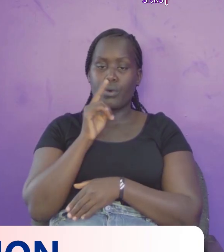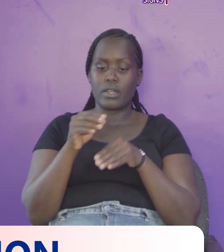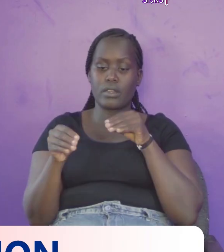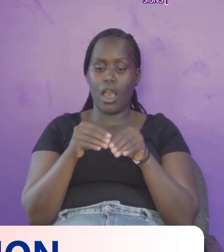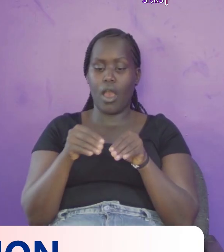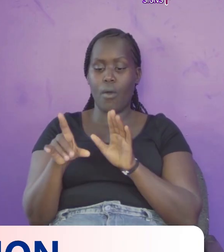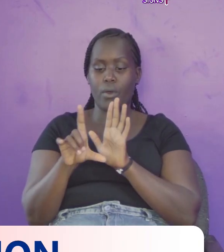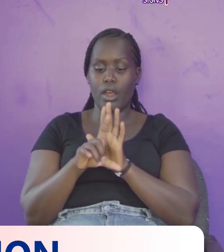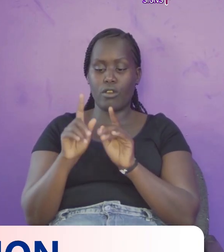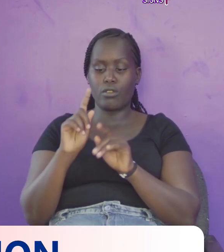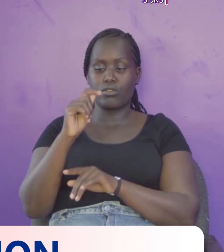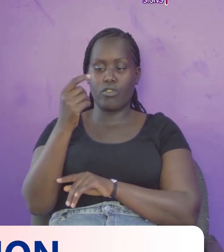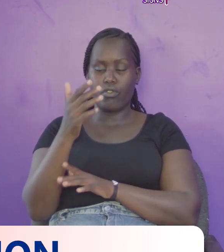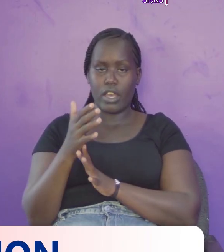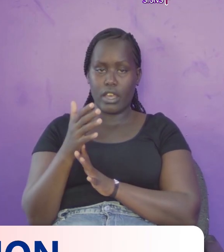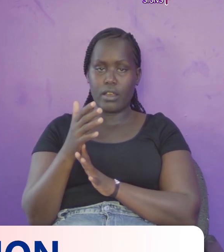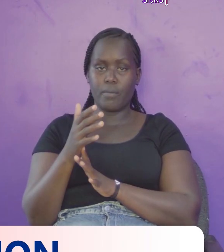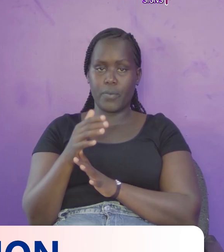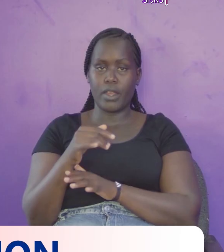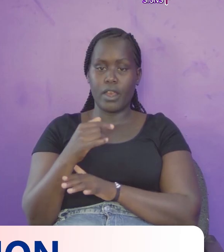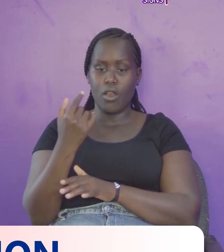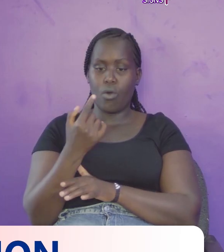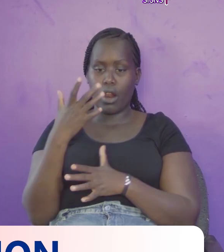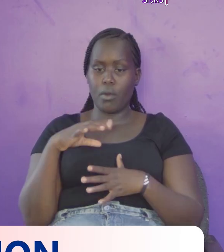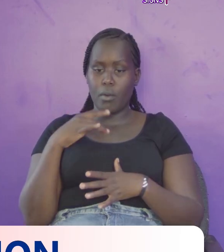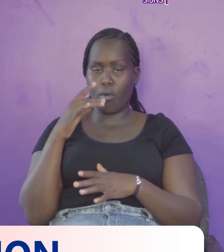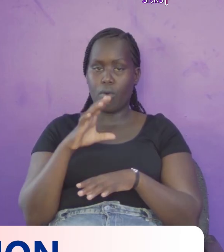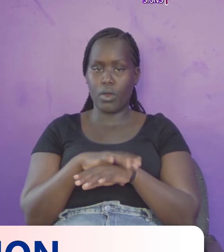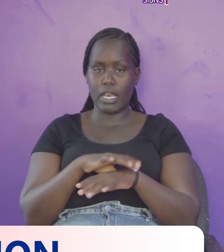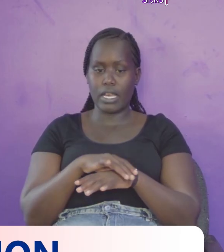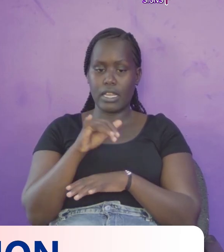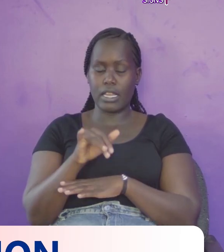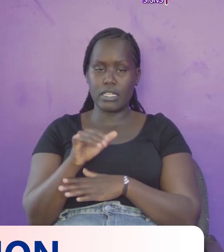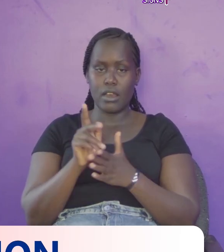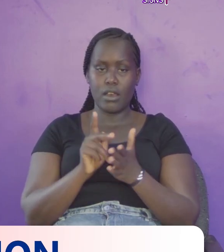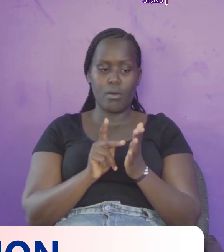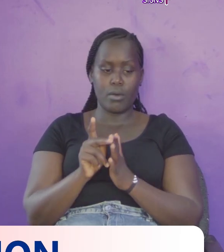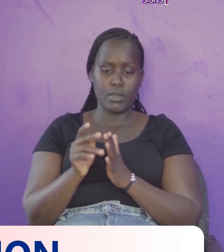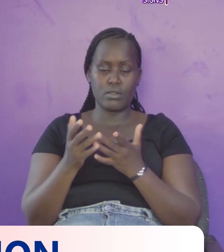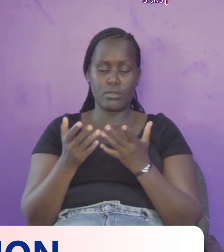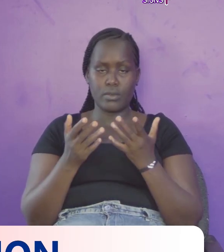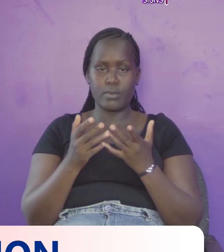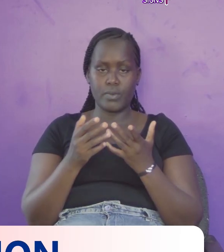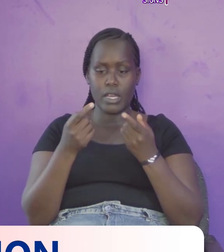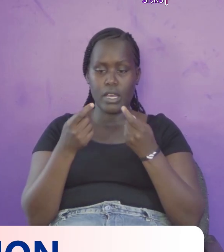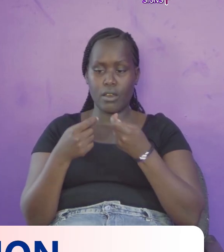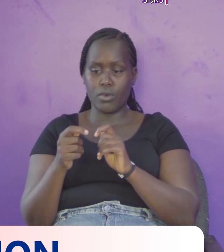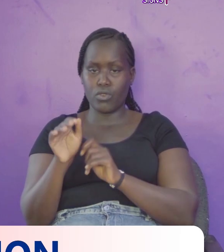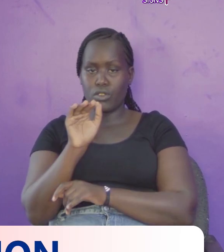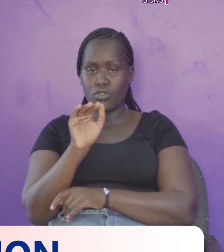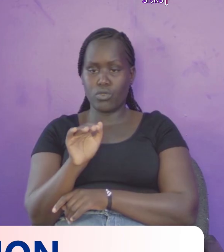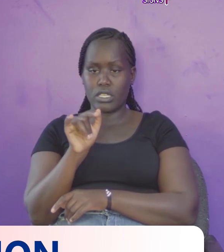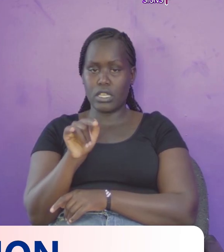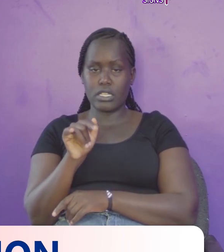of Kenya, they are the only ones who receive that stipend. We tried to ask that these